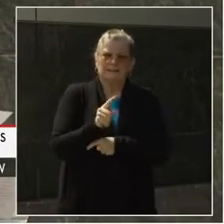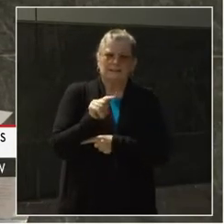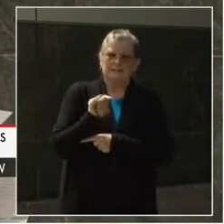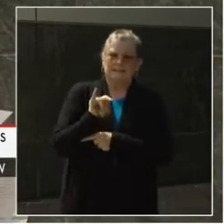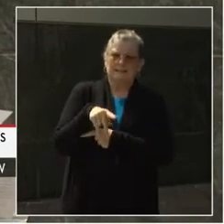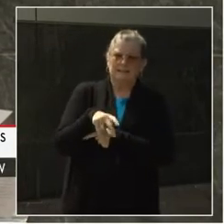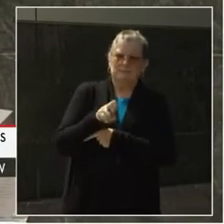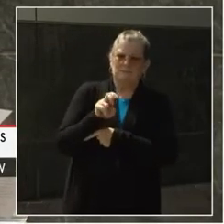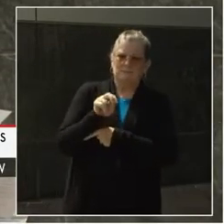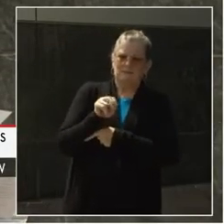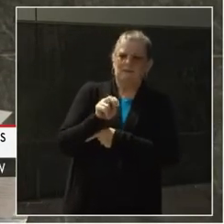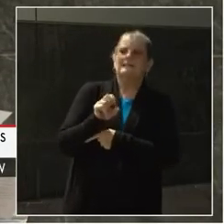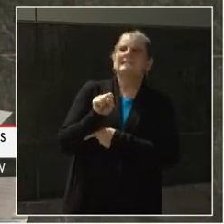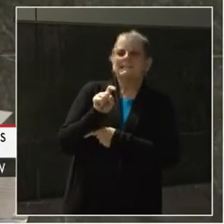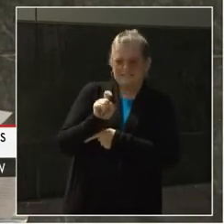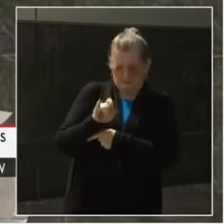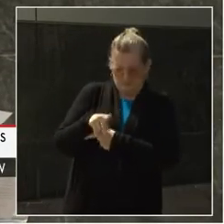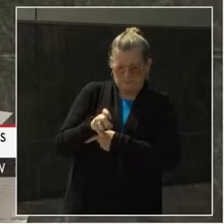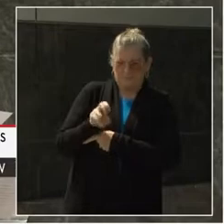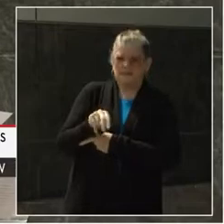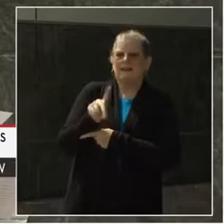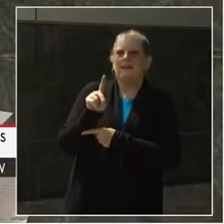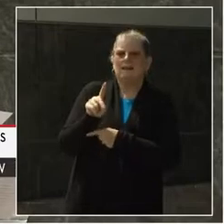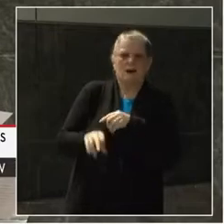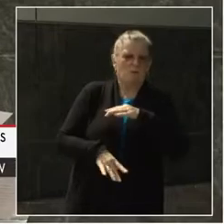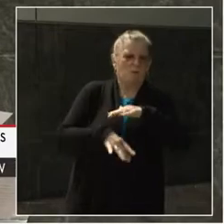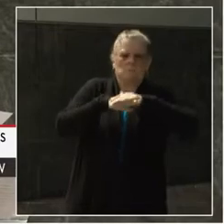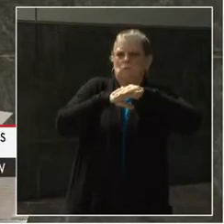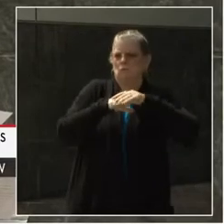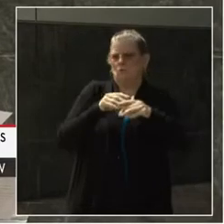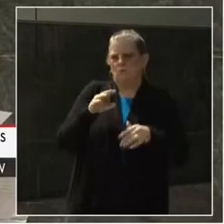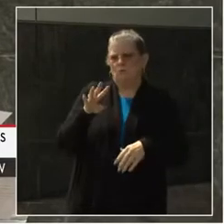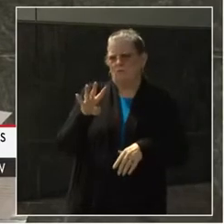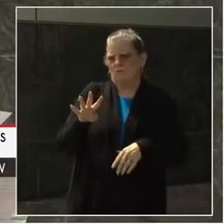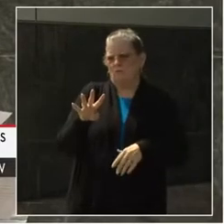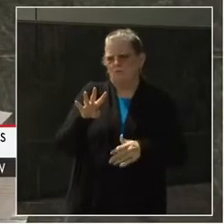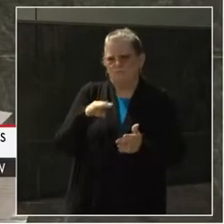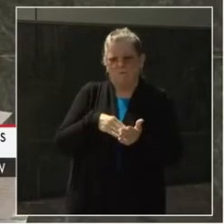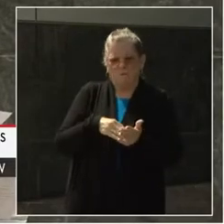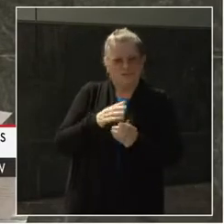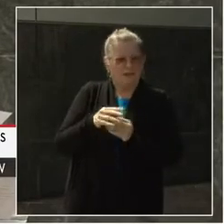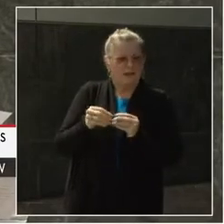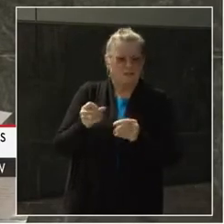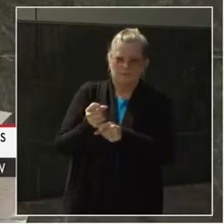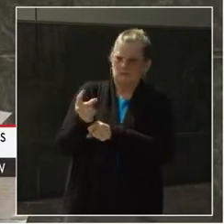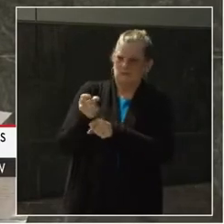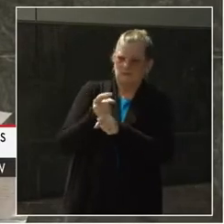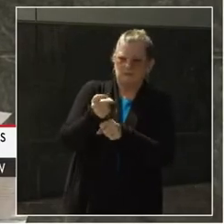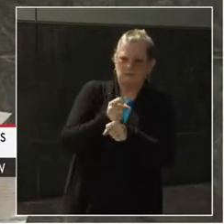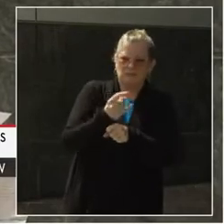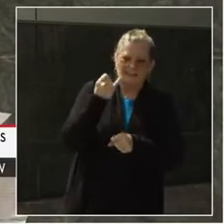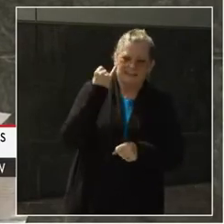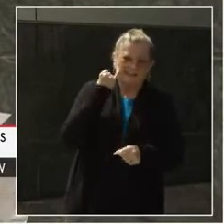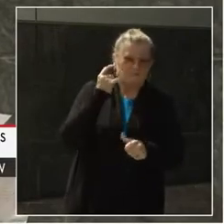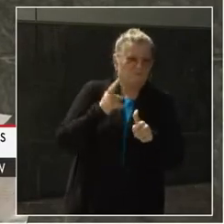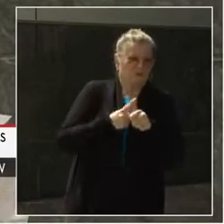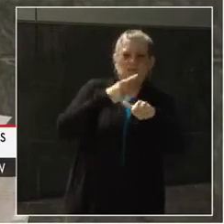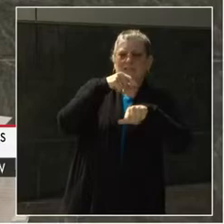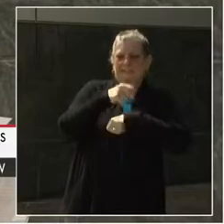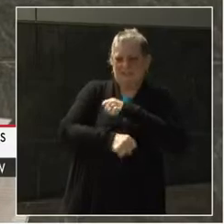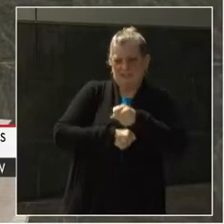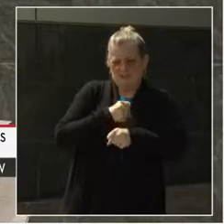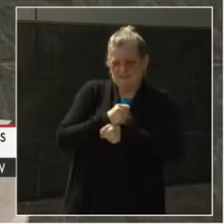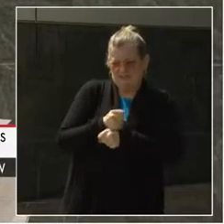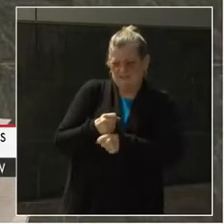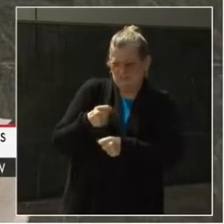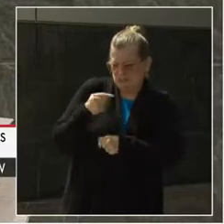year in addition to a scholarship. And so if any of you have been a first year generation college student like myself, for some